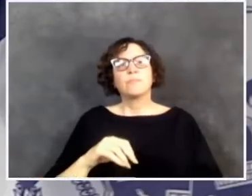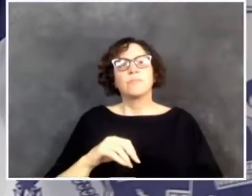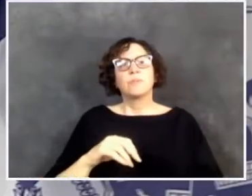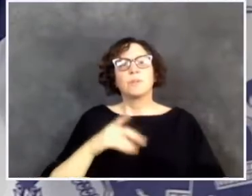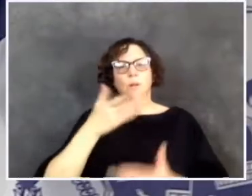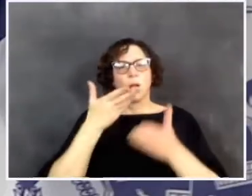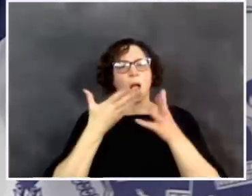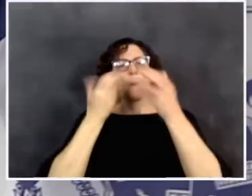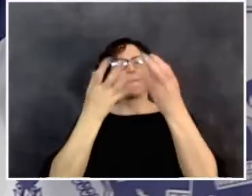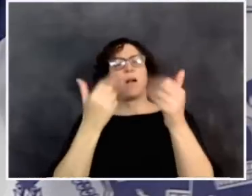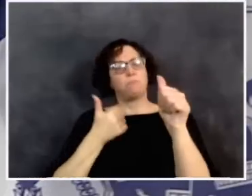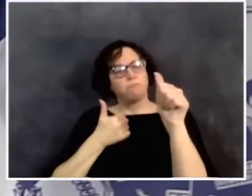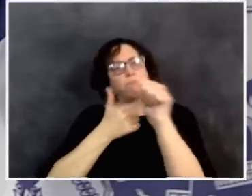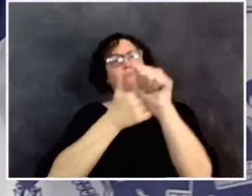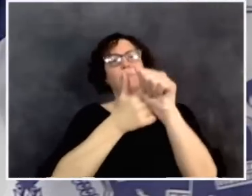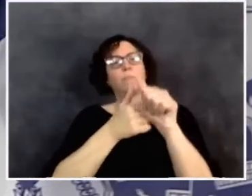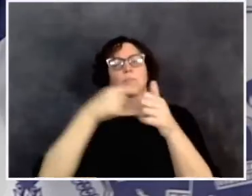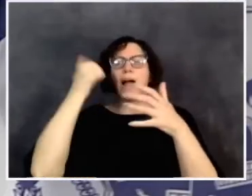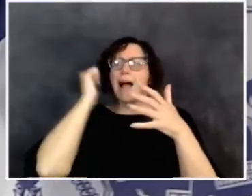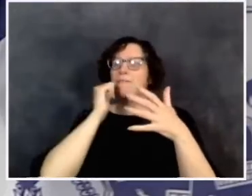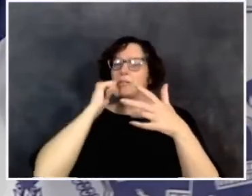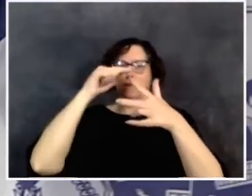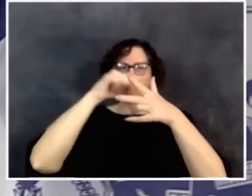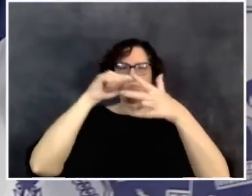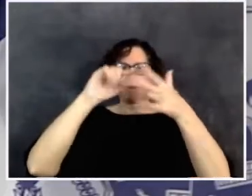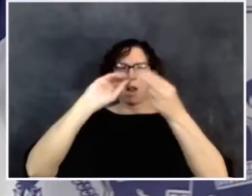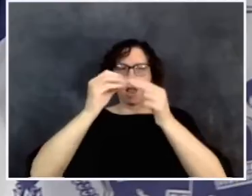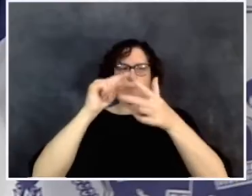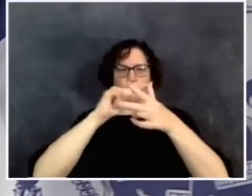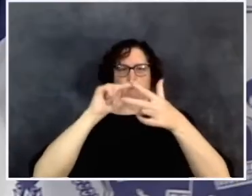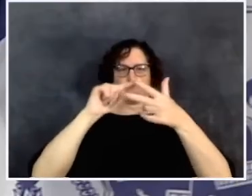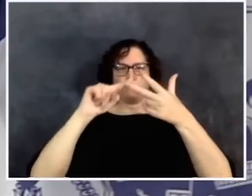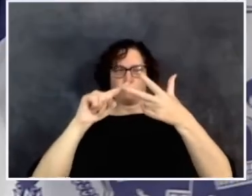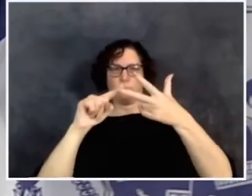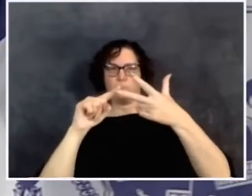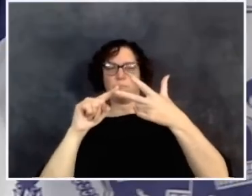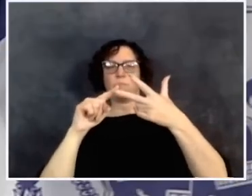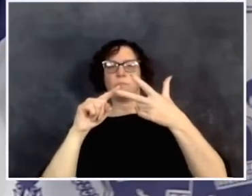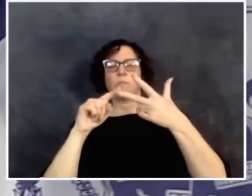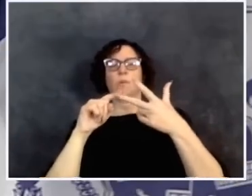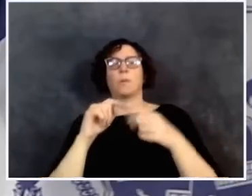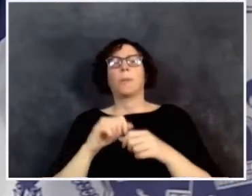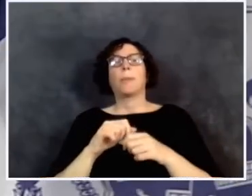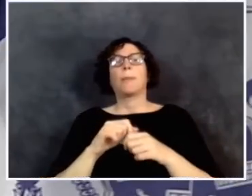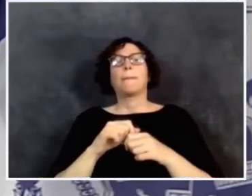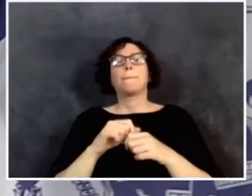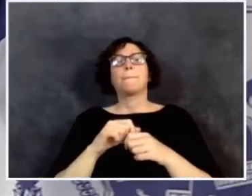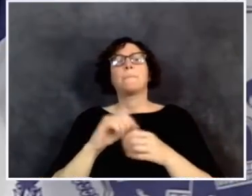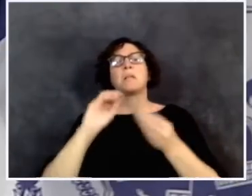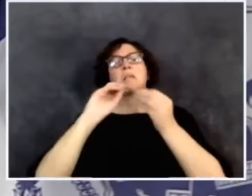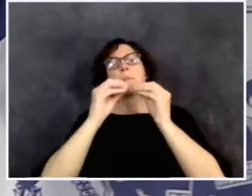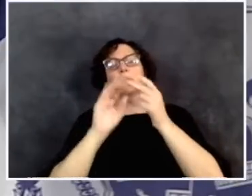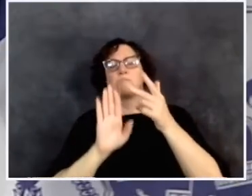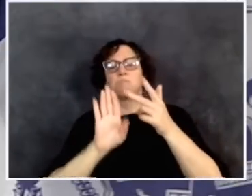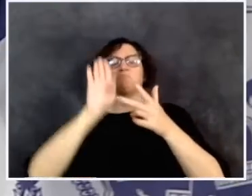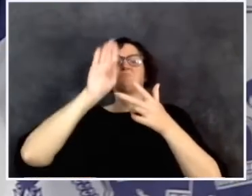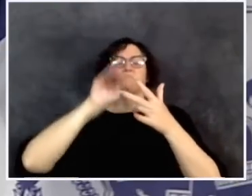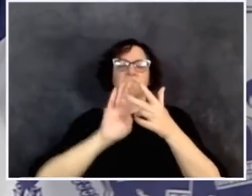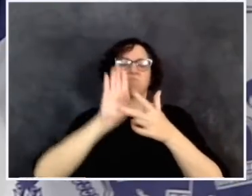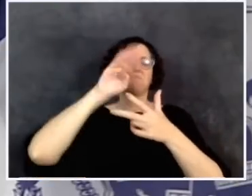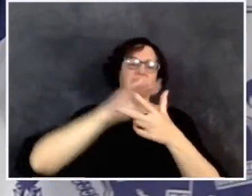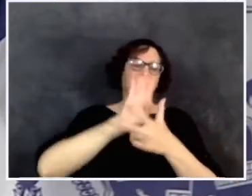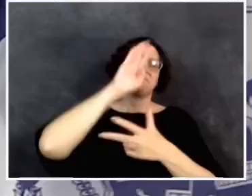a few days now, or a week or so. And they've been ticking up and down. Today, it was a mixed bag, like you said. The other